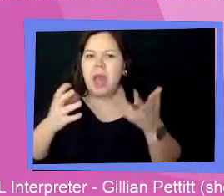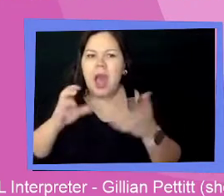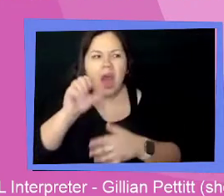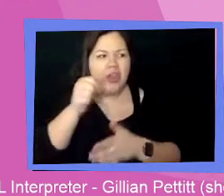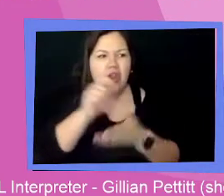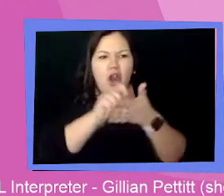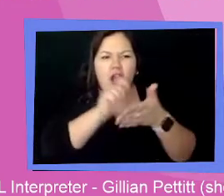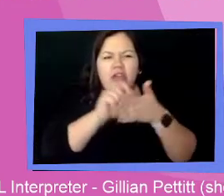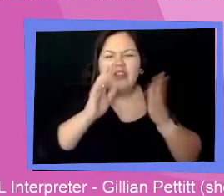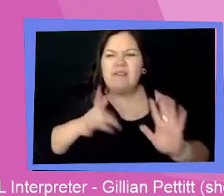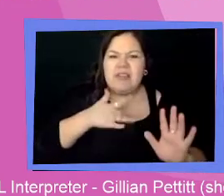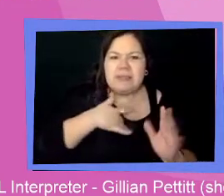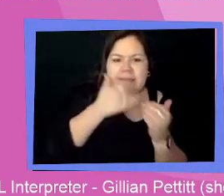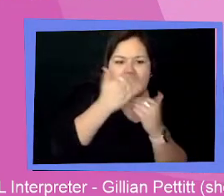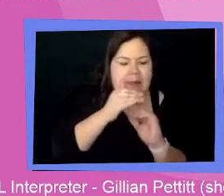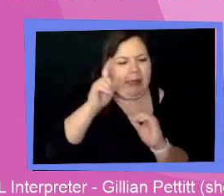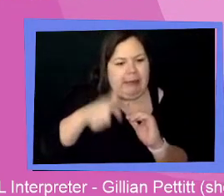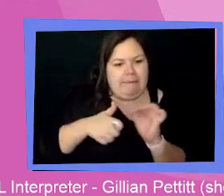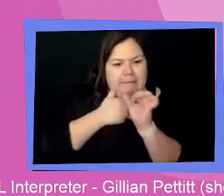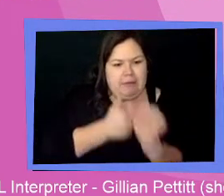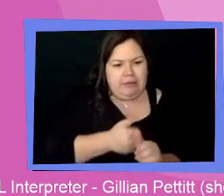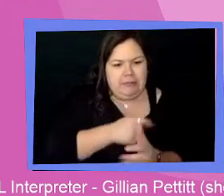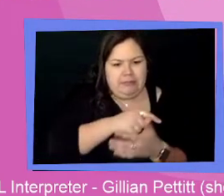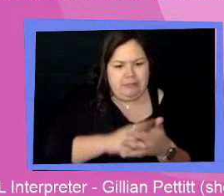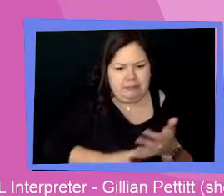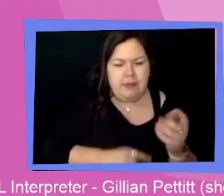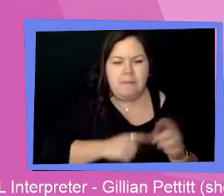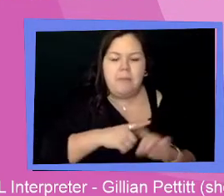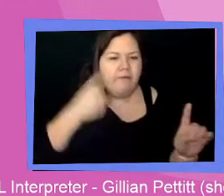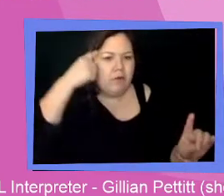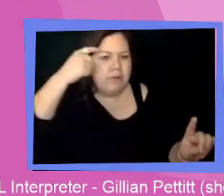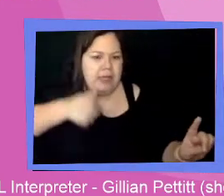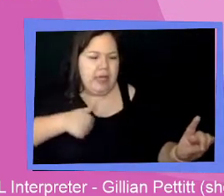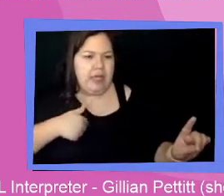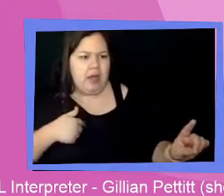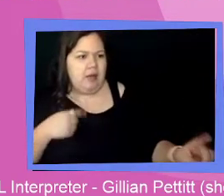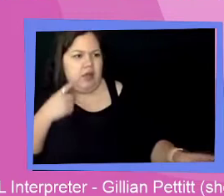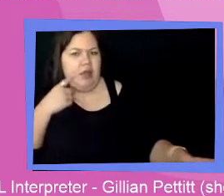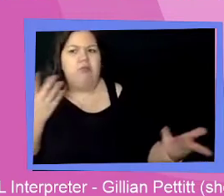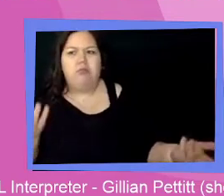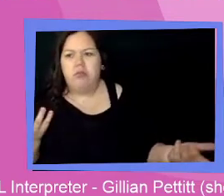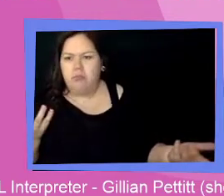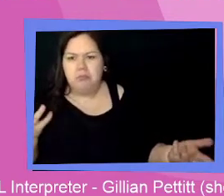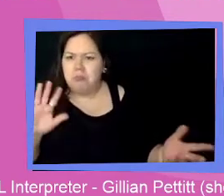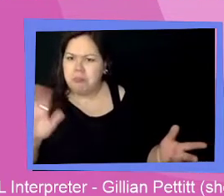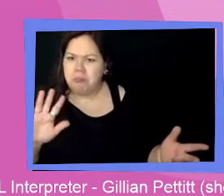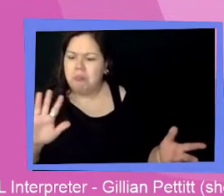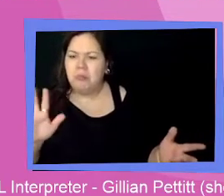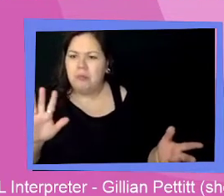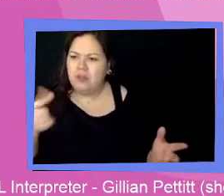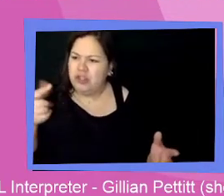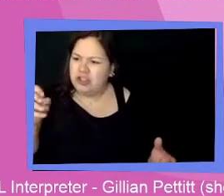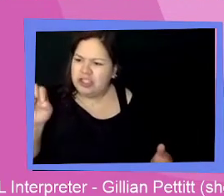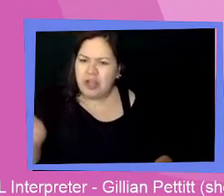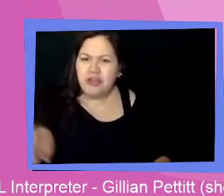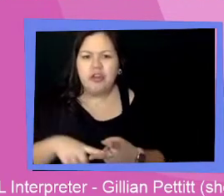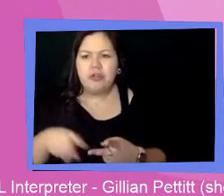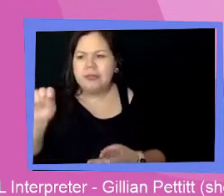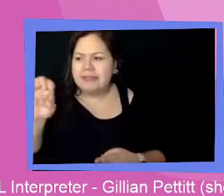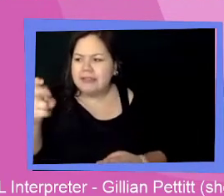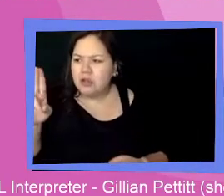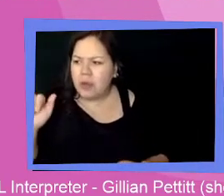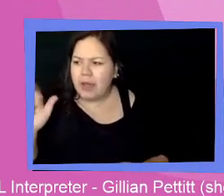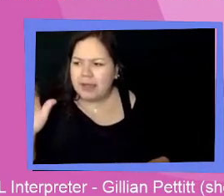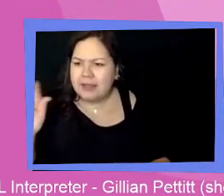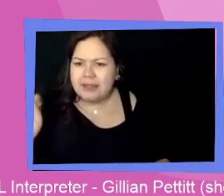authors might be. And I feel like because there is a lot of fluidity in gender and sexuality, that I